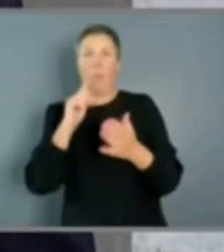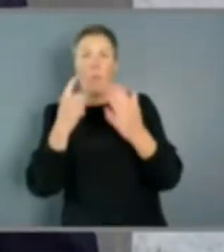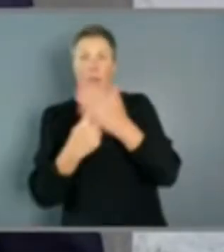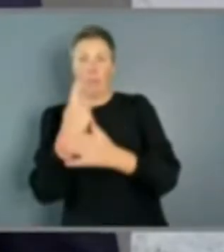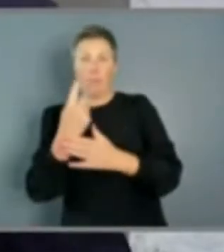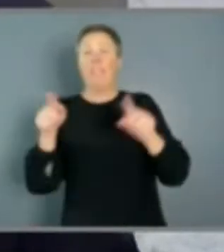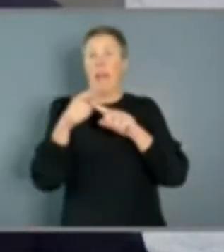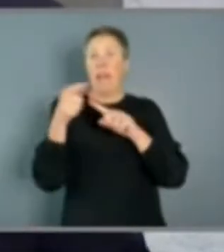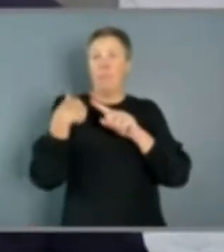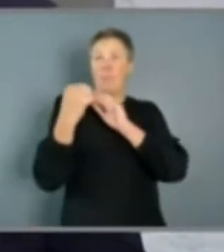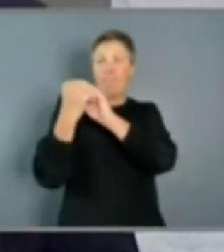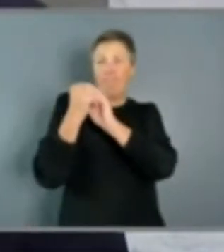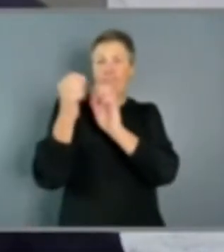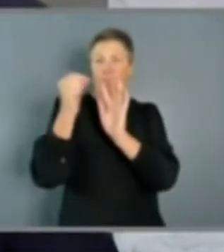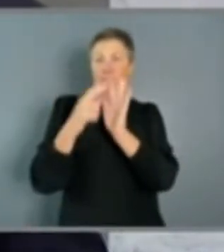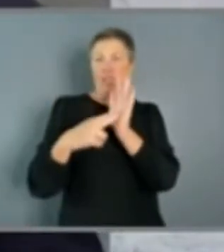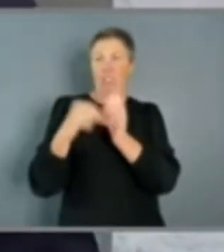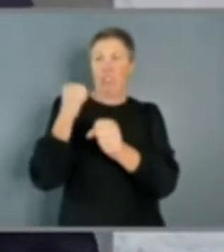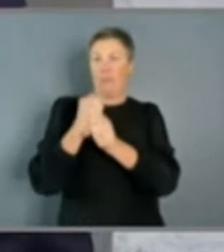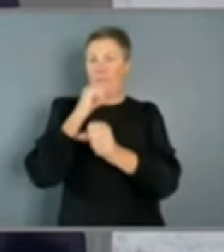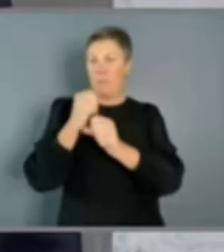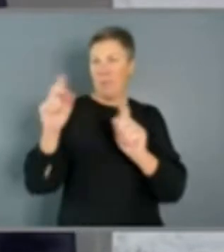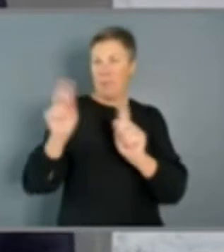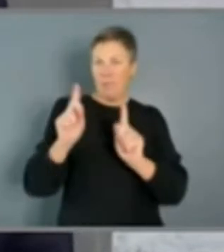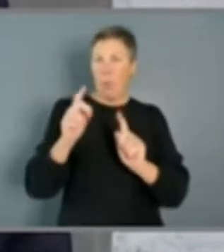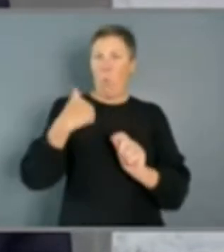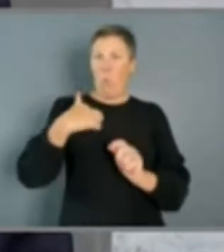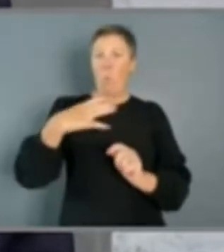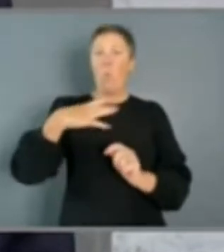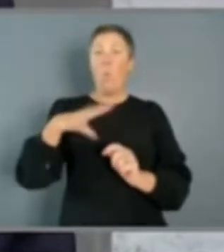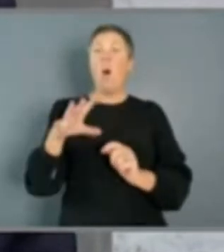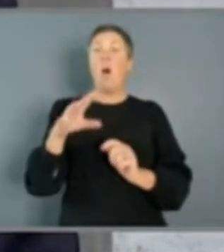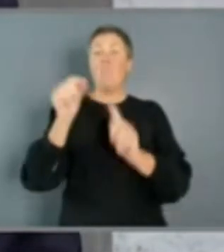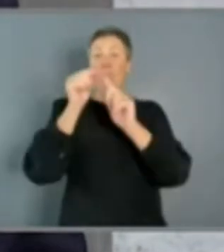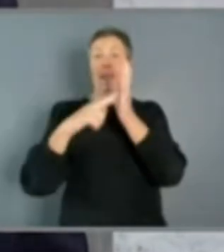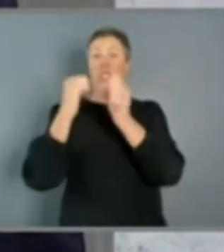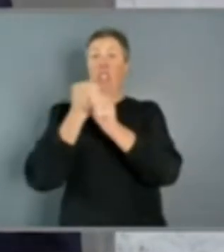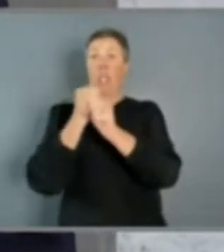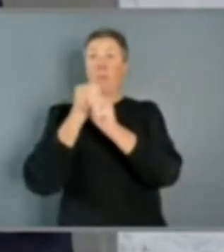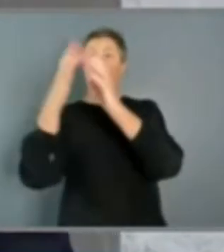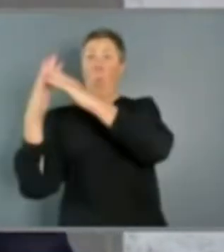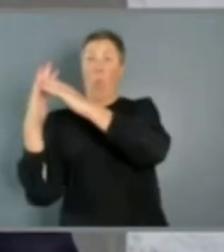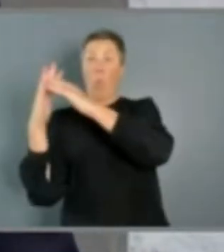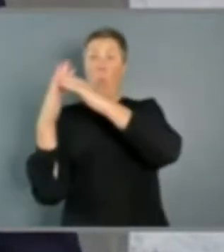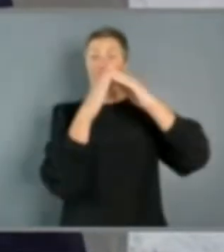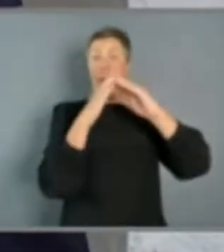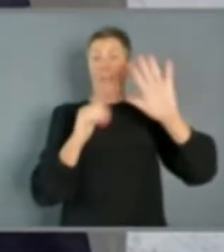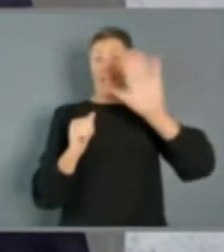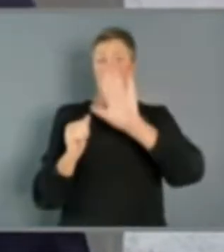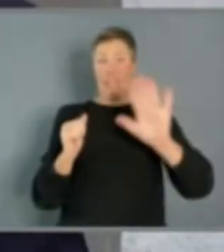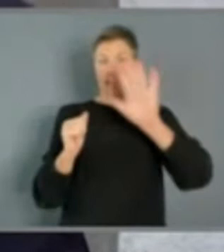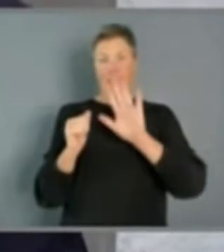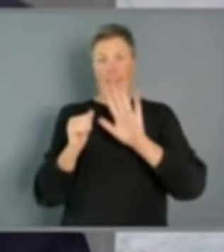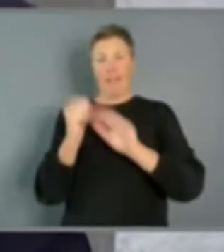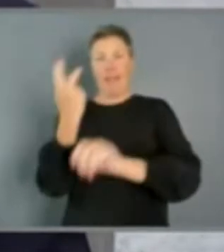government, to support a vaccine rollout in PNG's Western Province with a focus on supporting vaccinations in what is known as